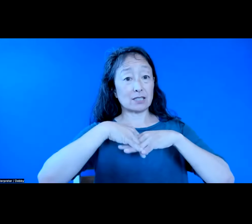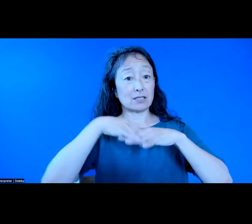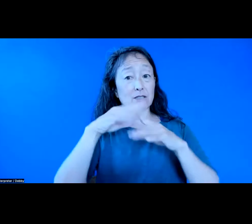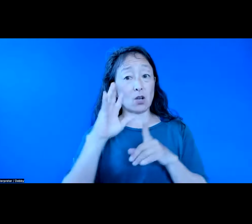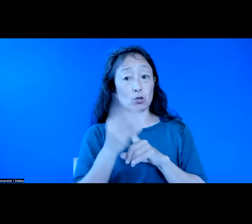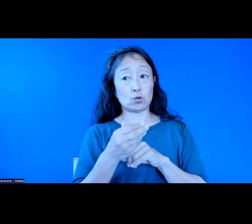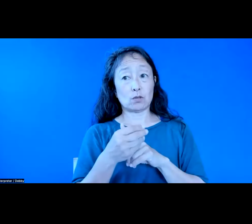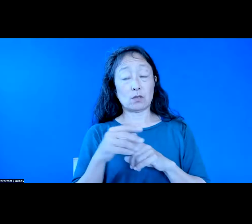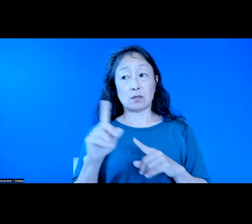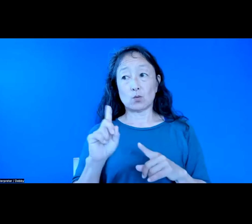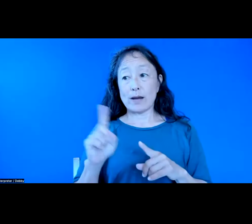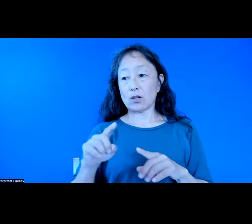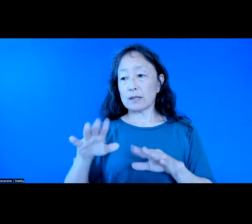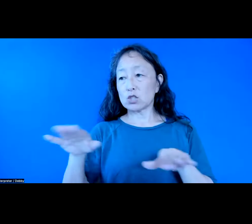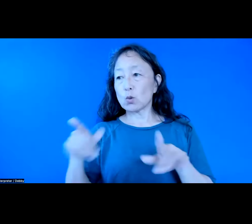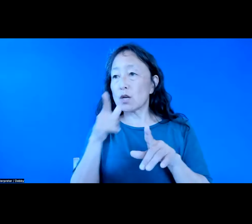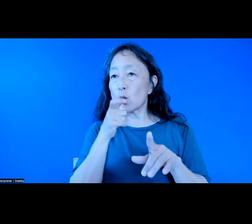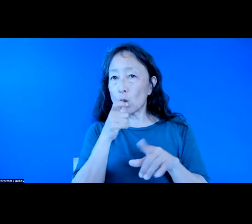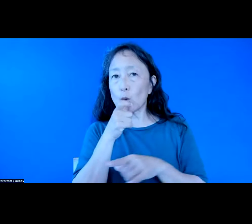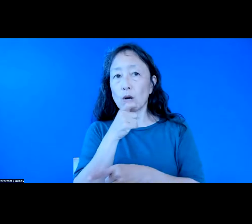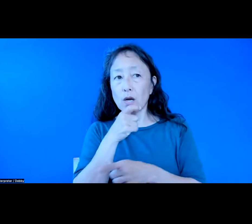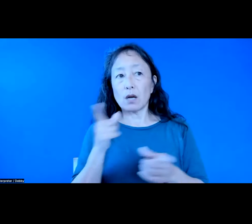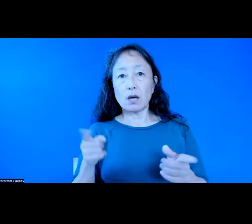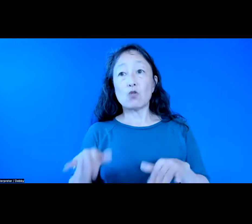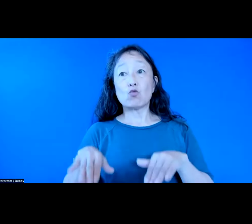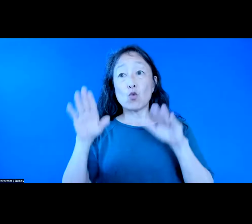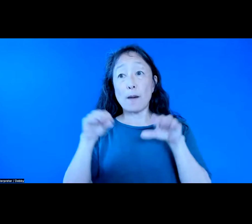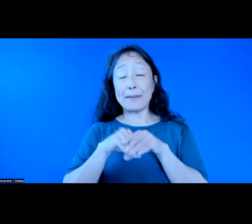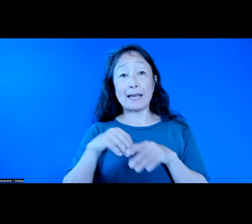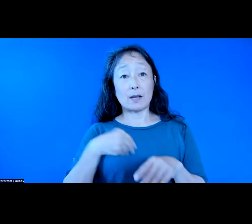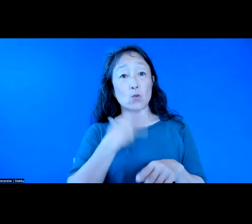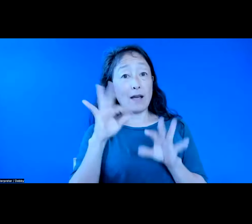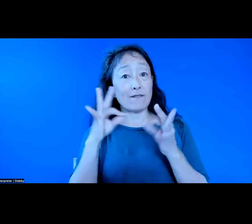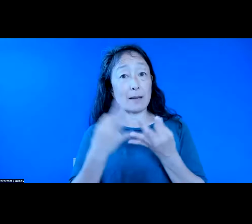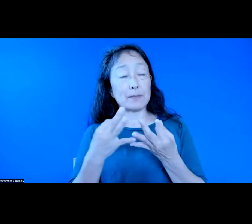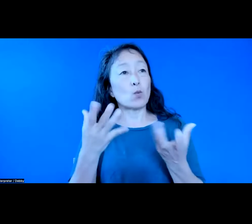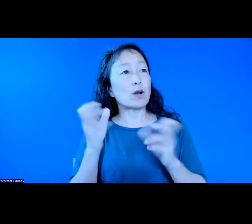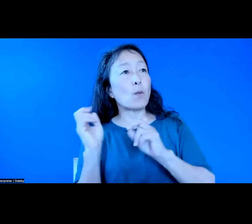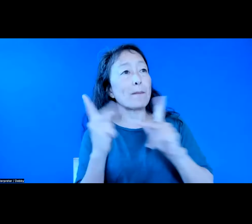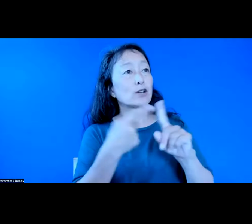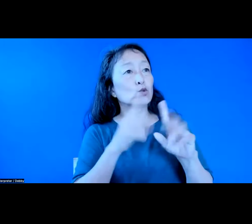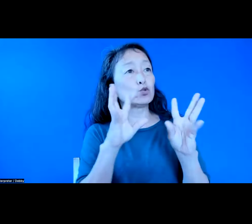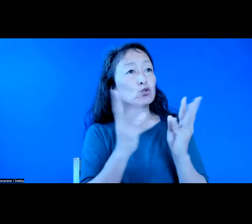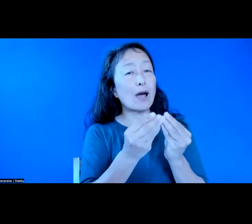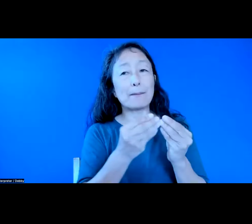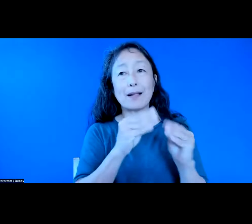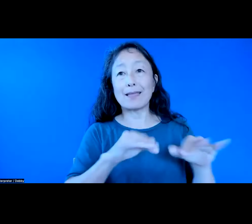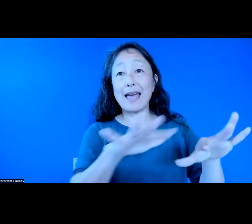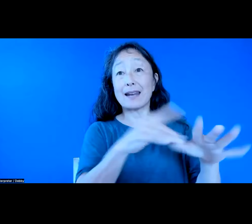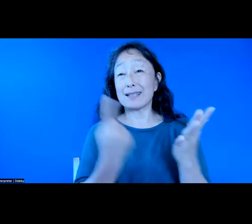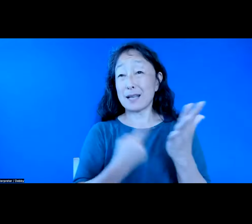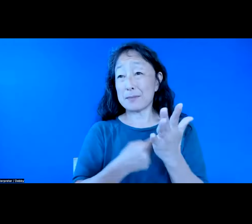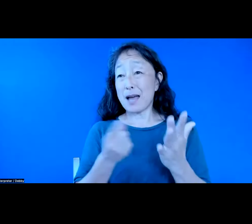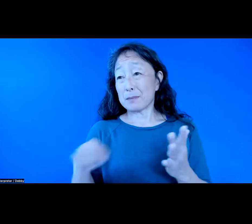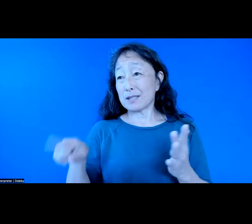in foster homes that wanted to come home to their tribal land and their communities. And sometimes they met their brothers and sisters and parents for the